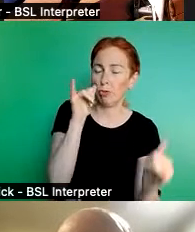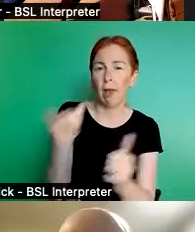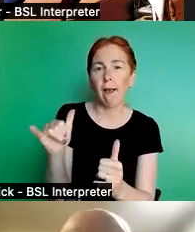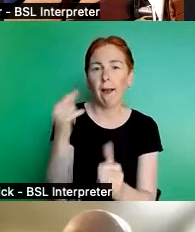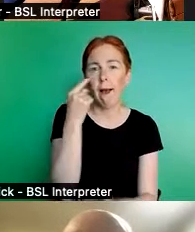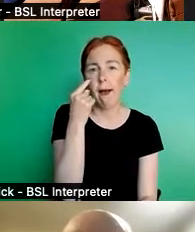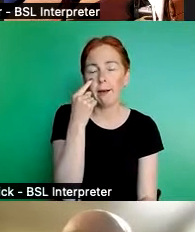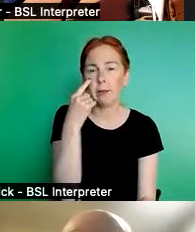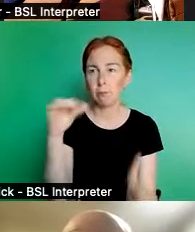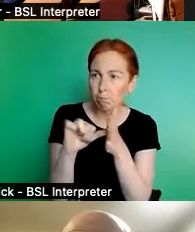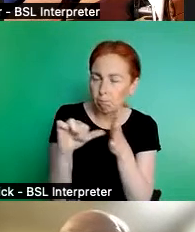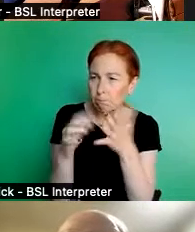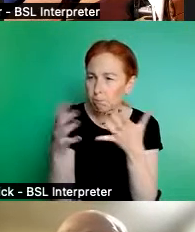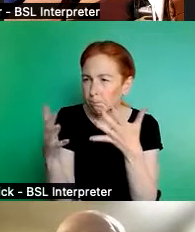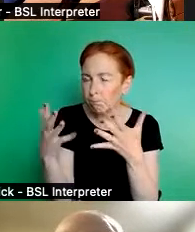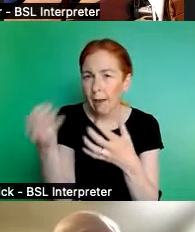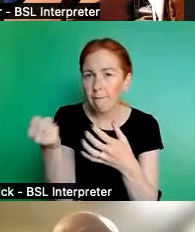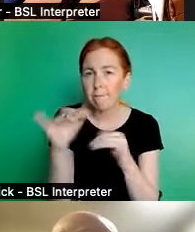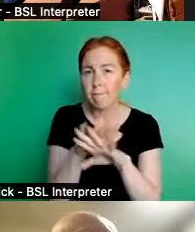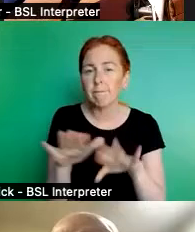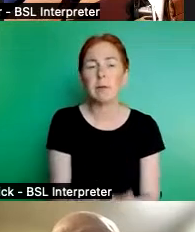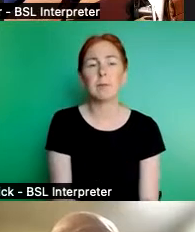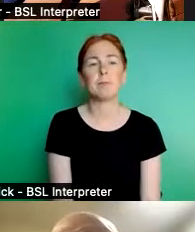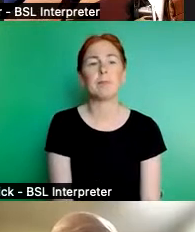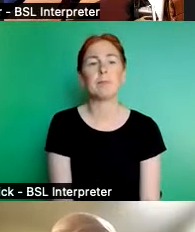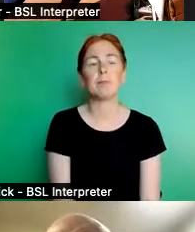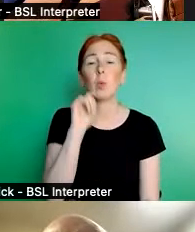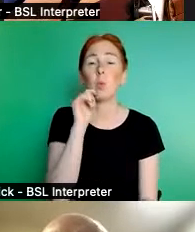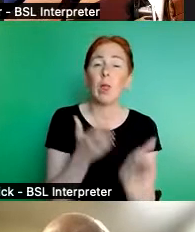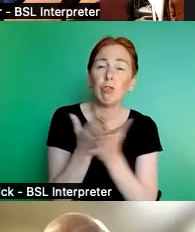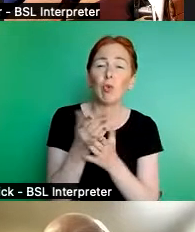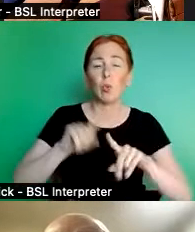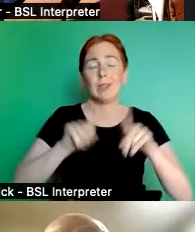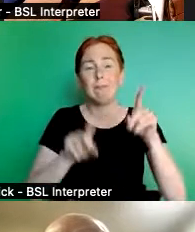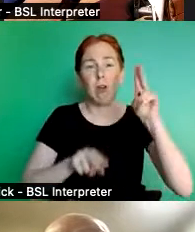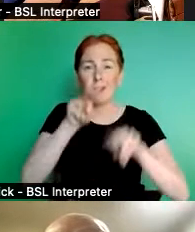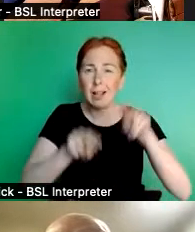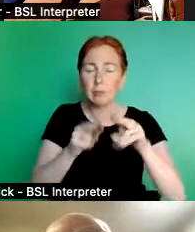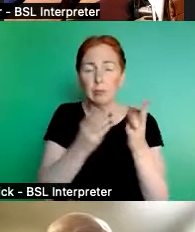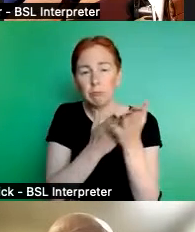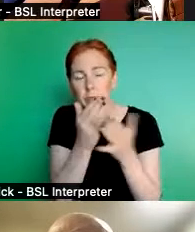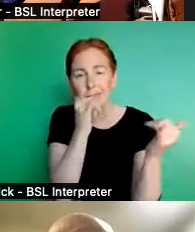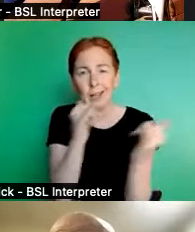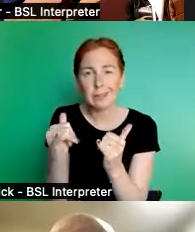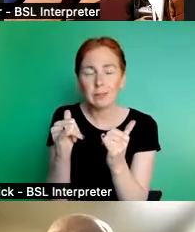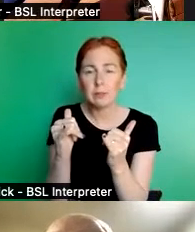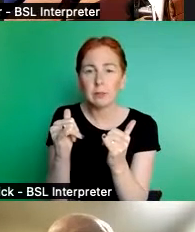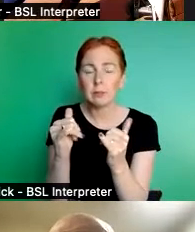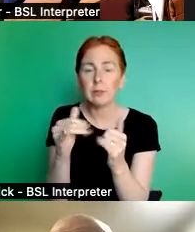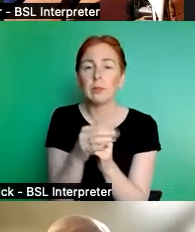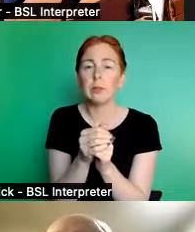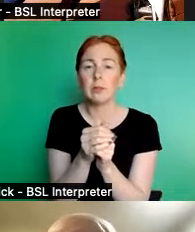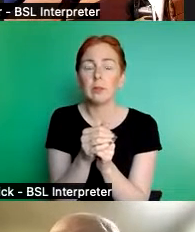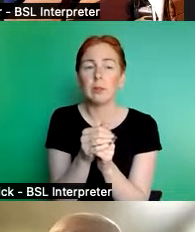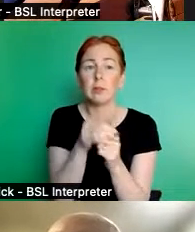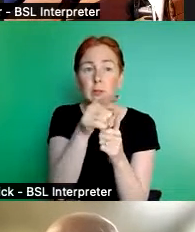we will do in clinic, both when we see you initially and once we've given you that diagnosis, when you will have these